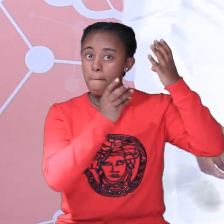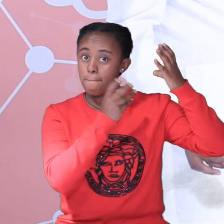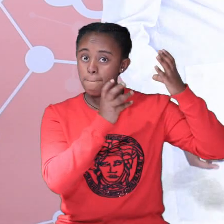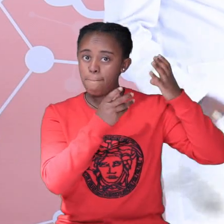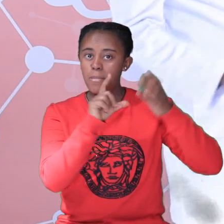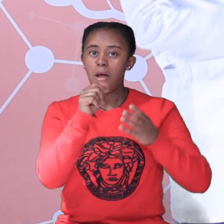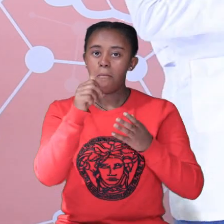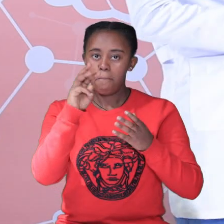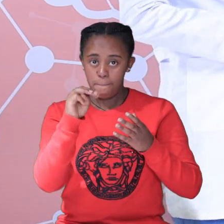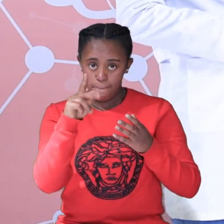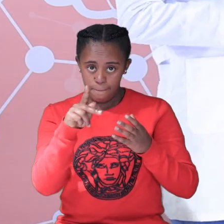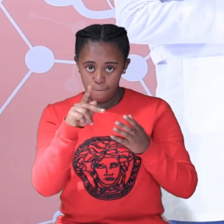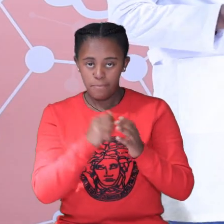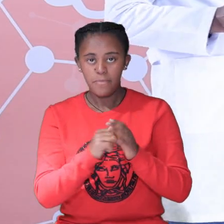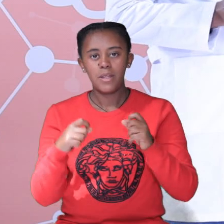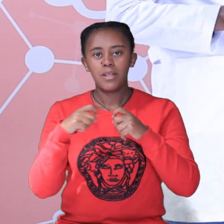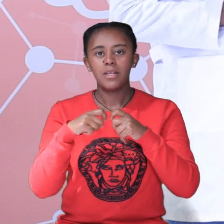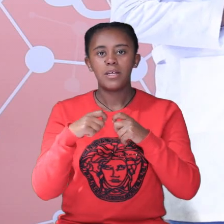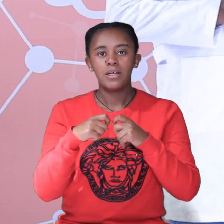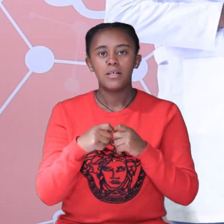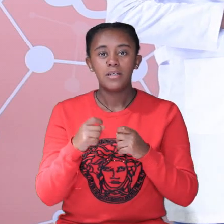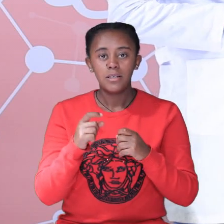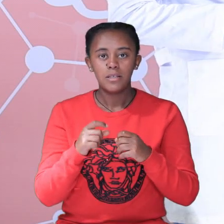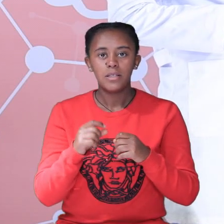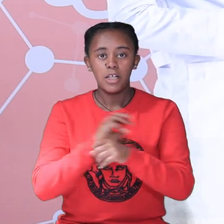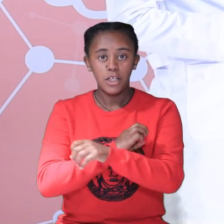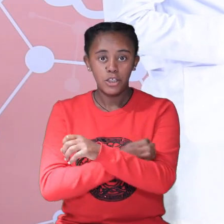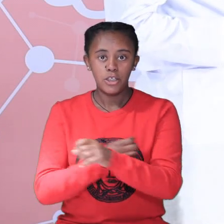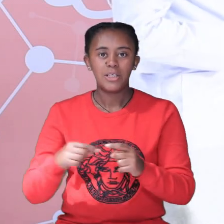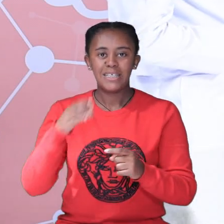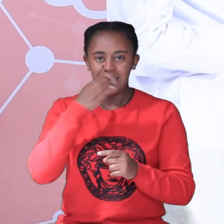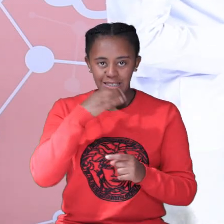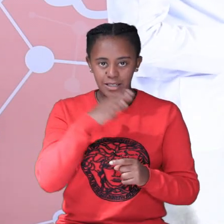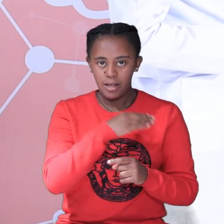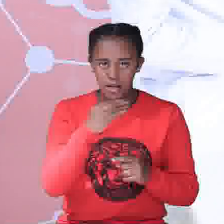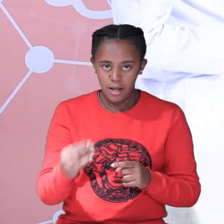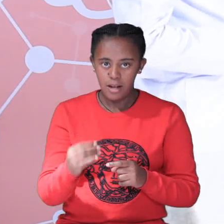electrical energy is changed to heat and light energy.